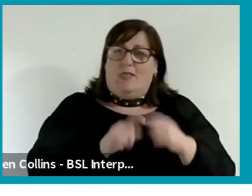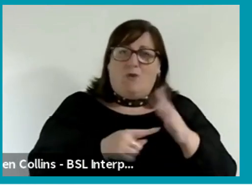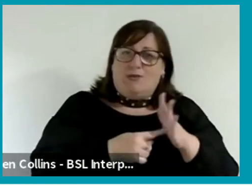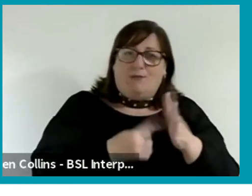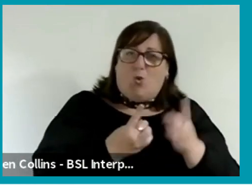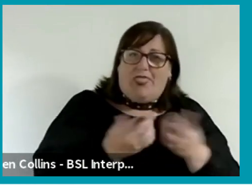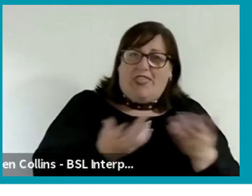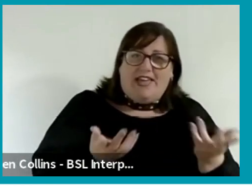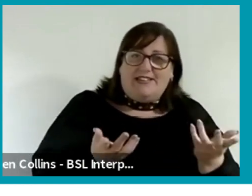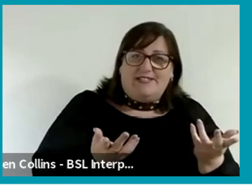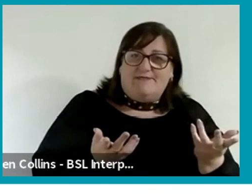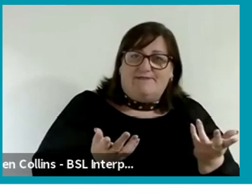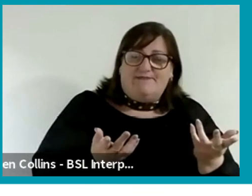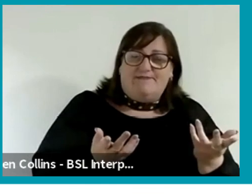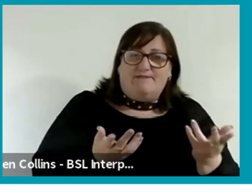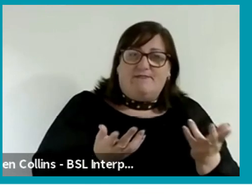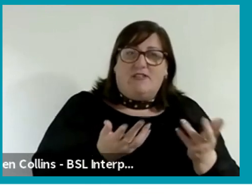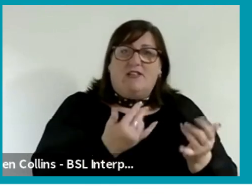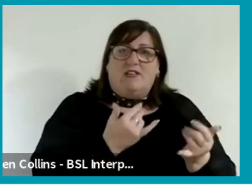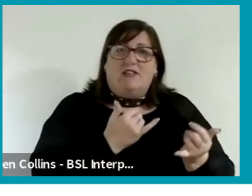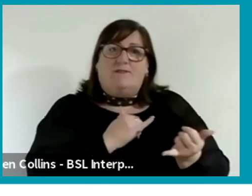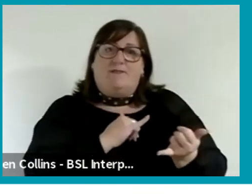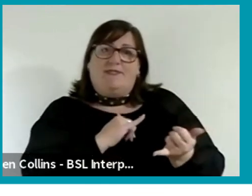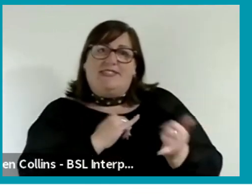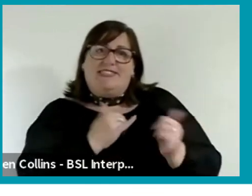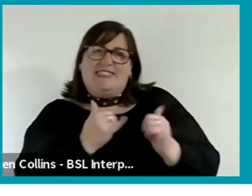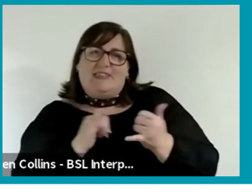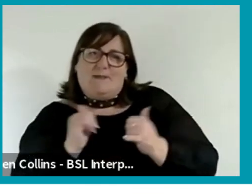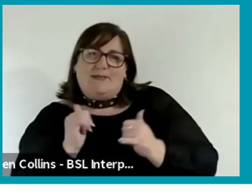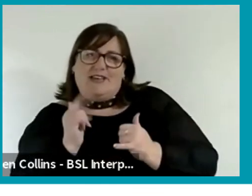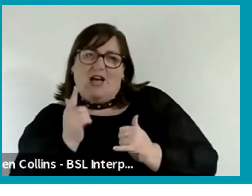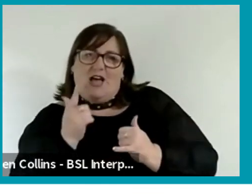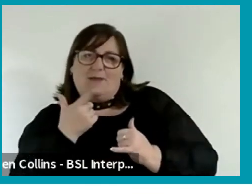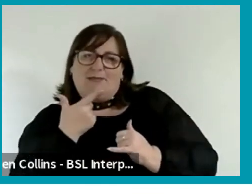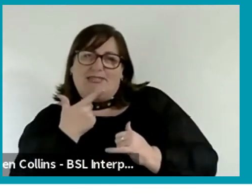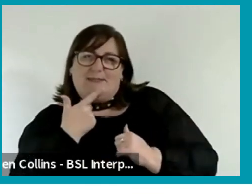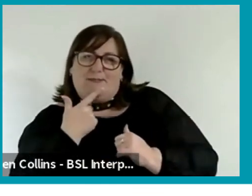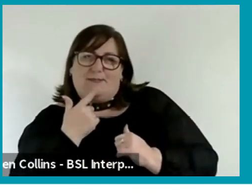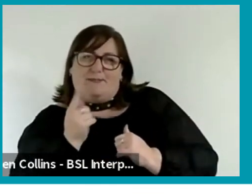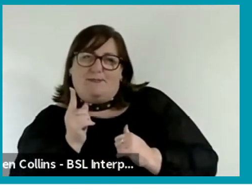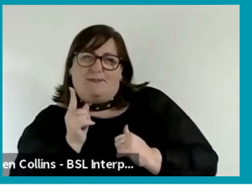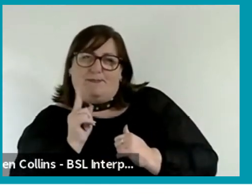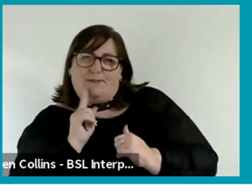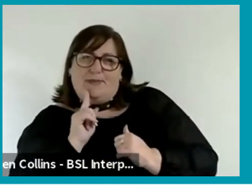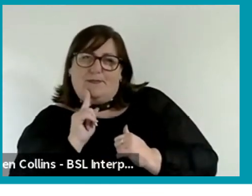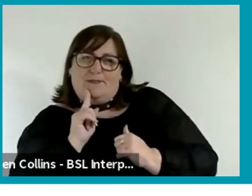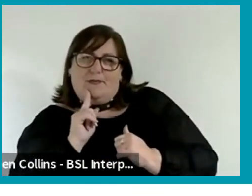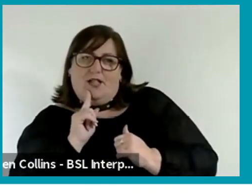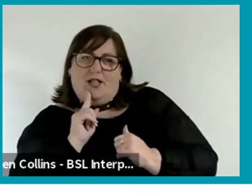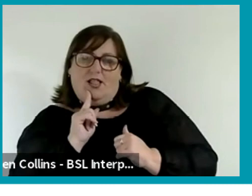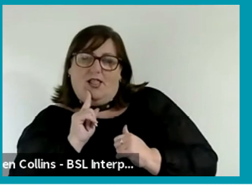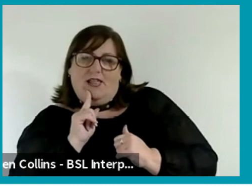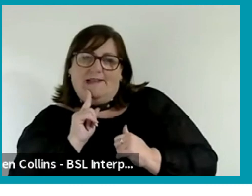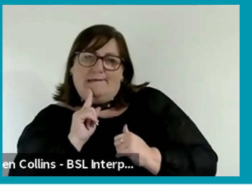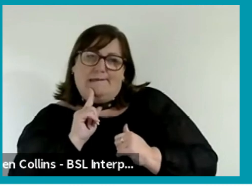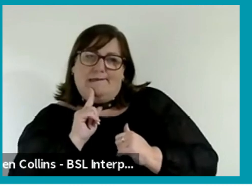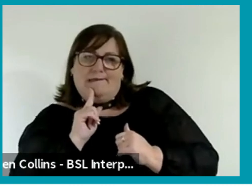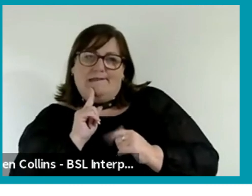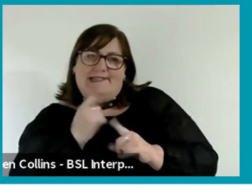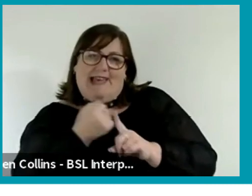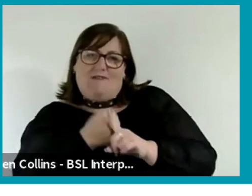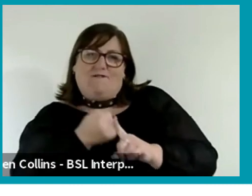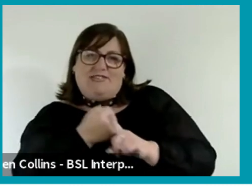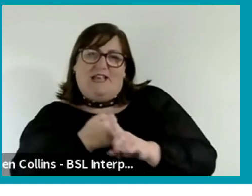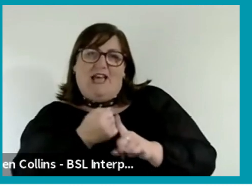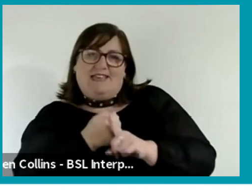look at. Sometimes people, what we sometimes probably emphasize too much is that everyone